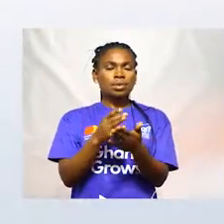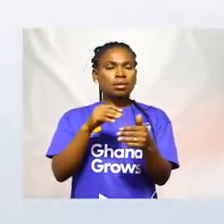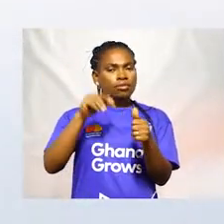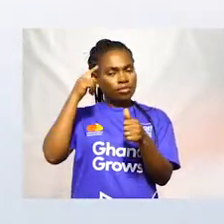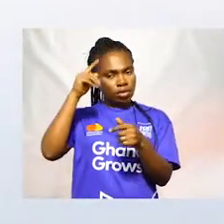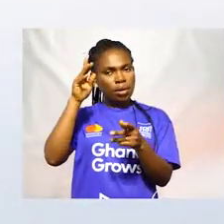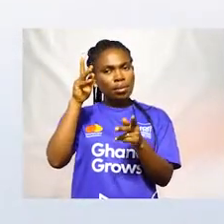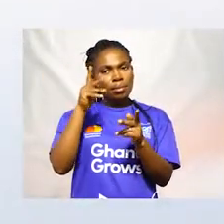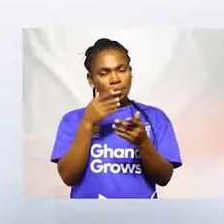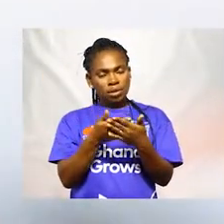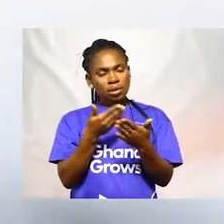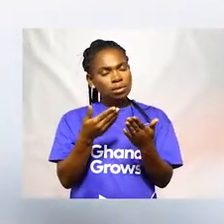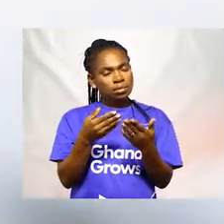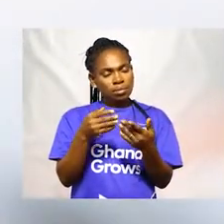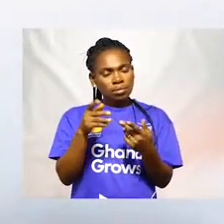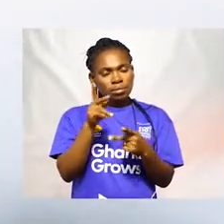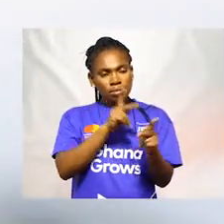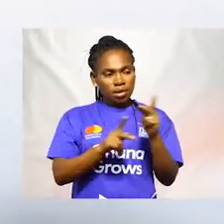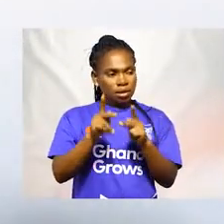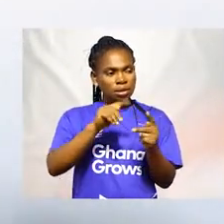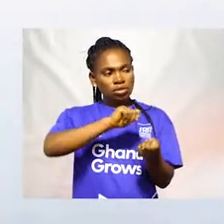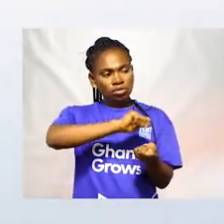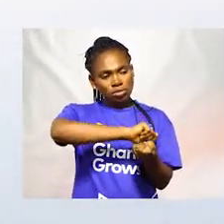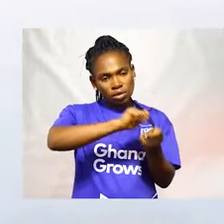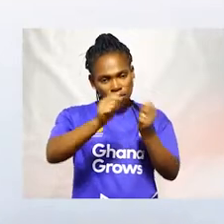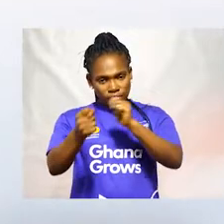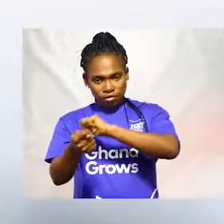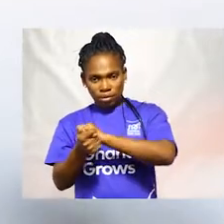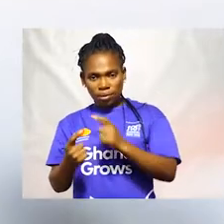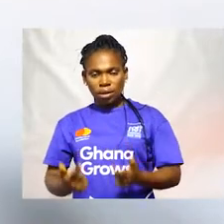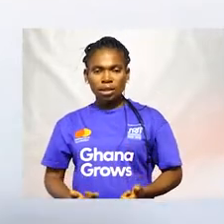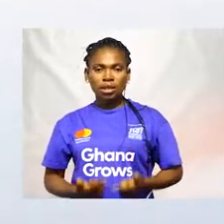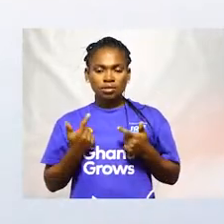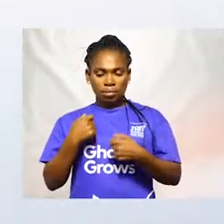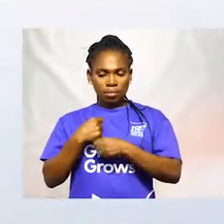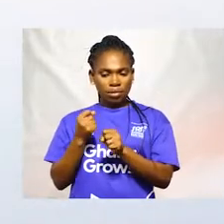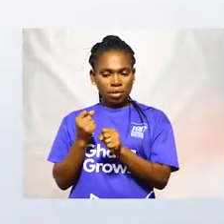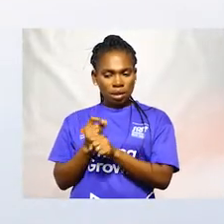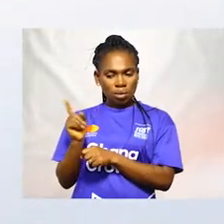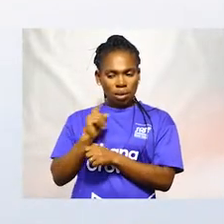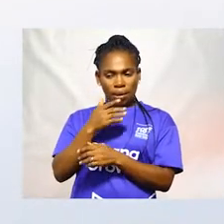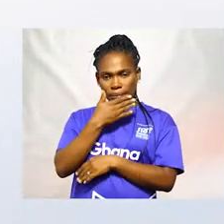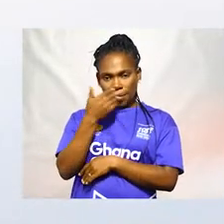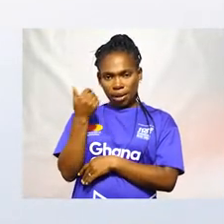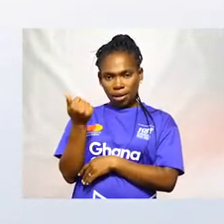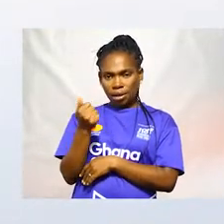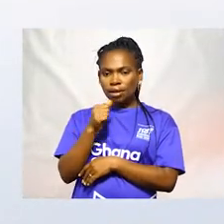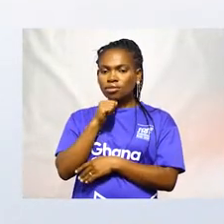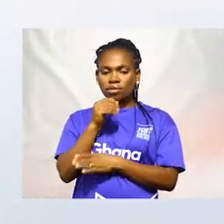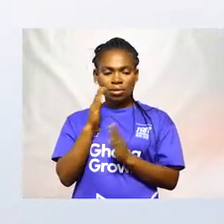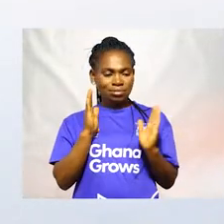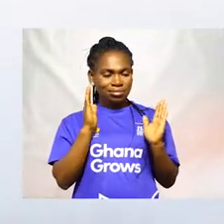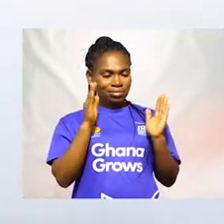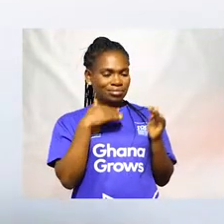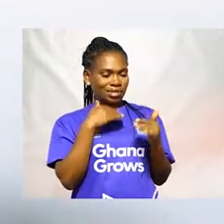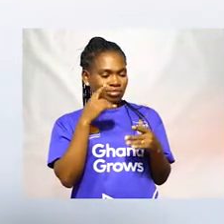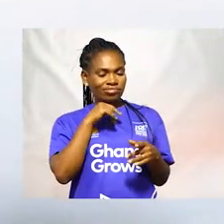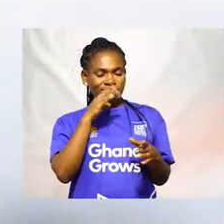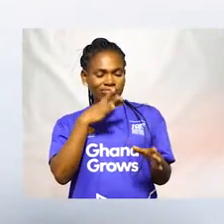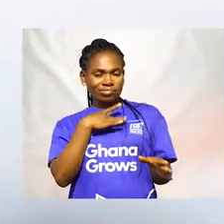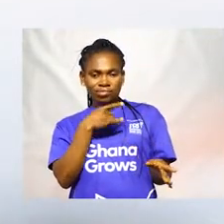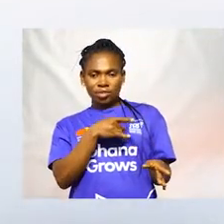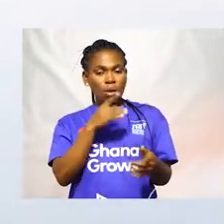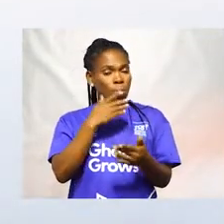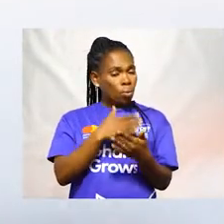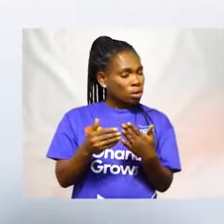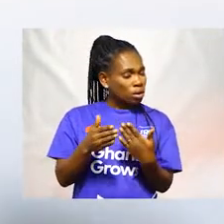is to transform lives and to make wherever we are better. So don't look down on what you have. Whatever you have before the